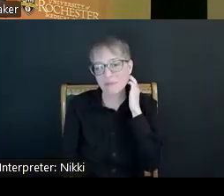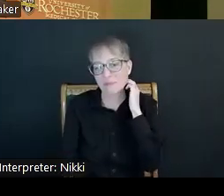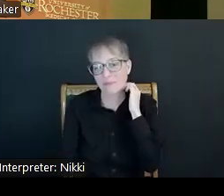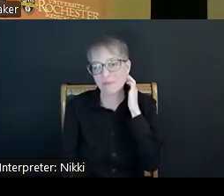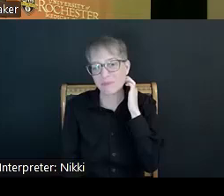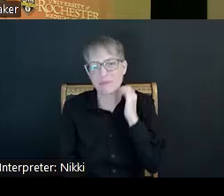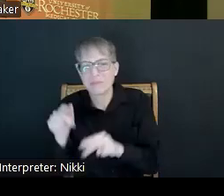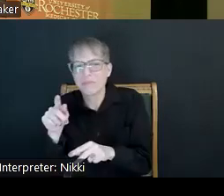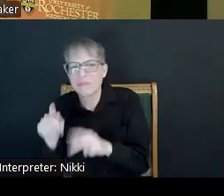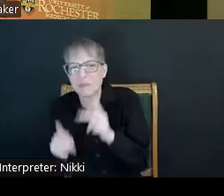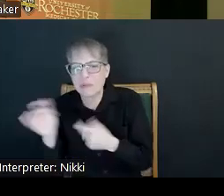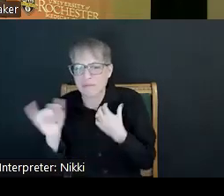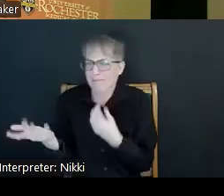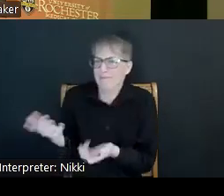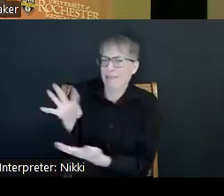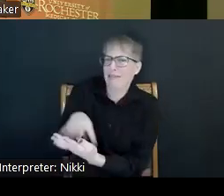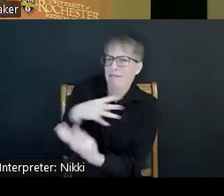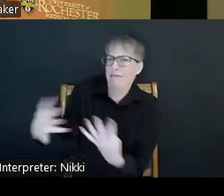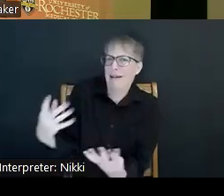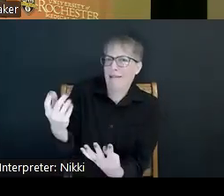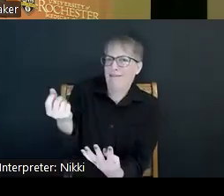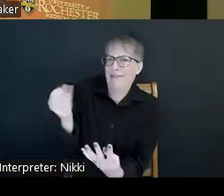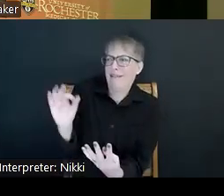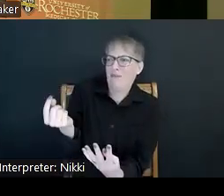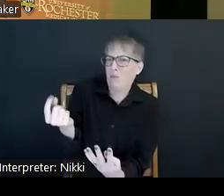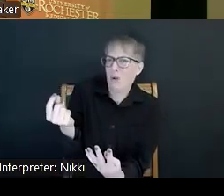graph of? Is it about engagement in the government?